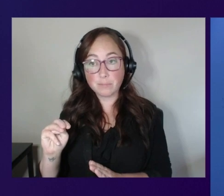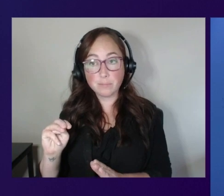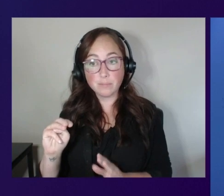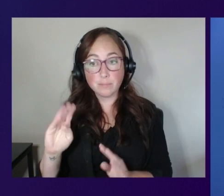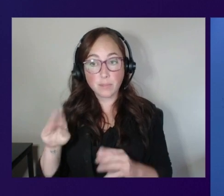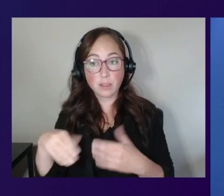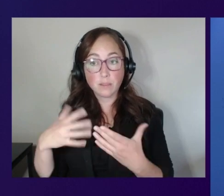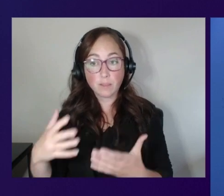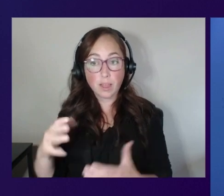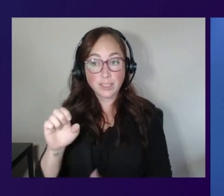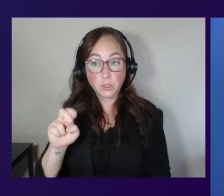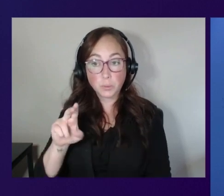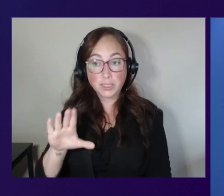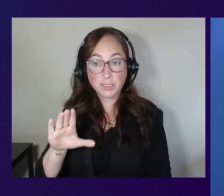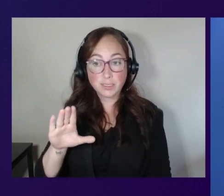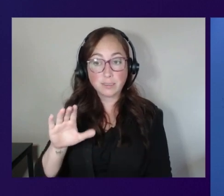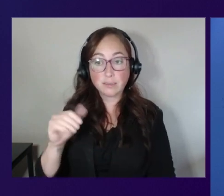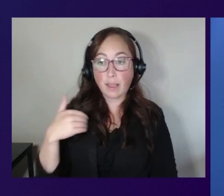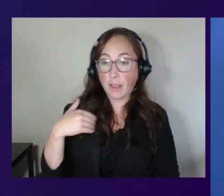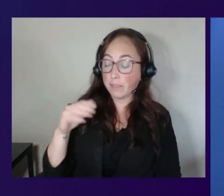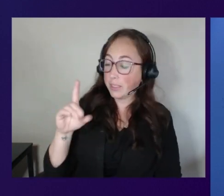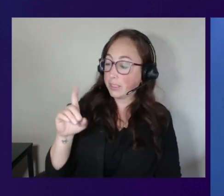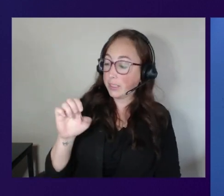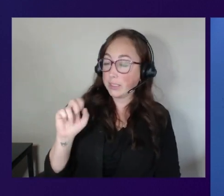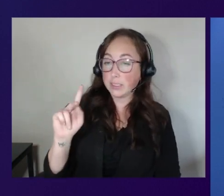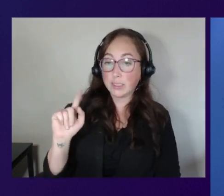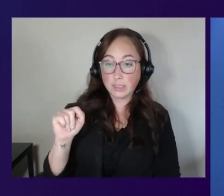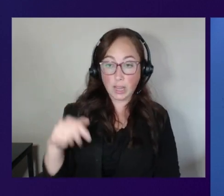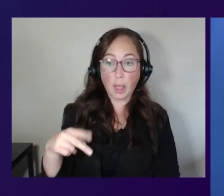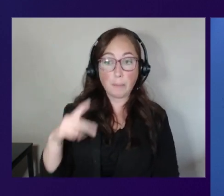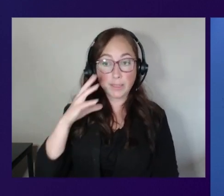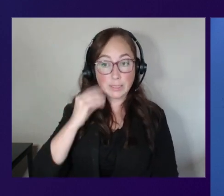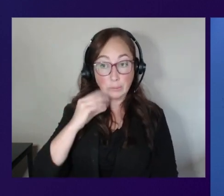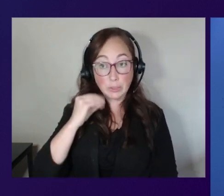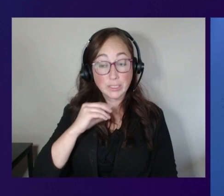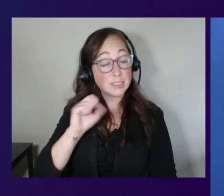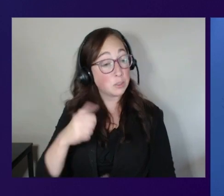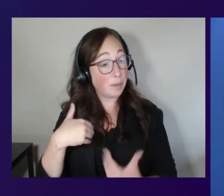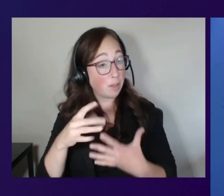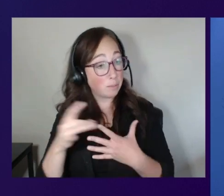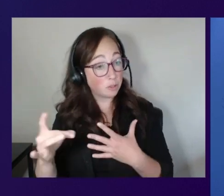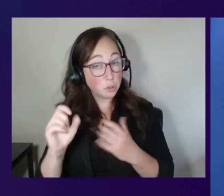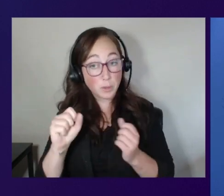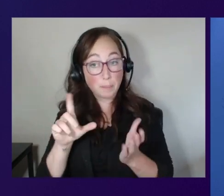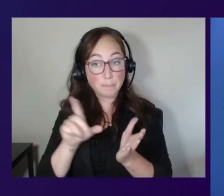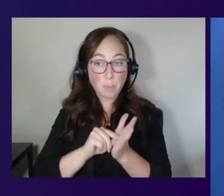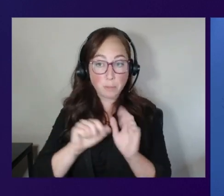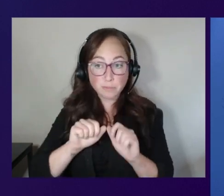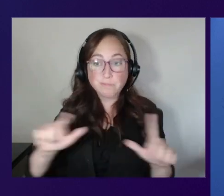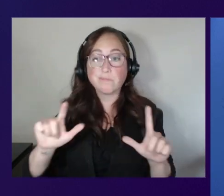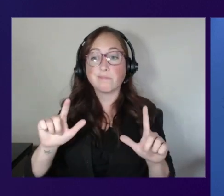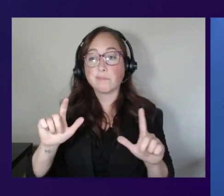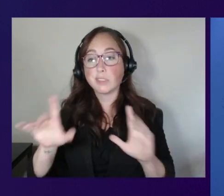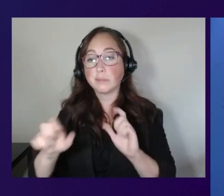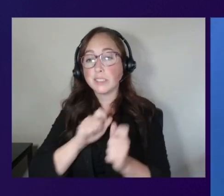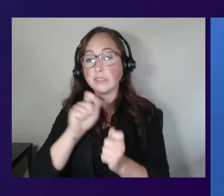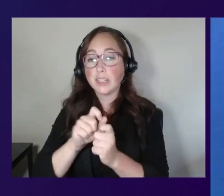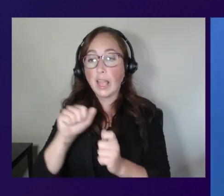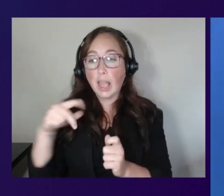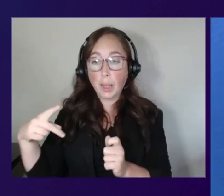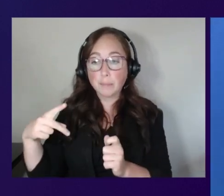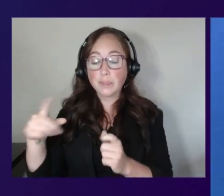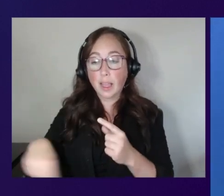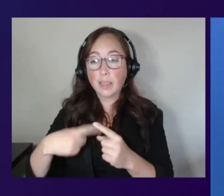a desktop experience? Certainly, yeah. You have the option. You can, publish just specific applications that you've picked and create a catalog that you then present to your